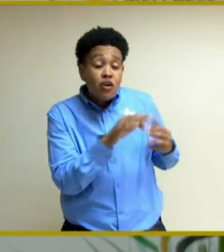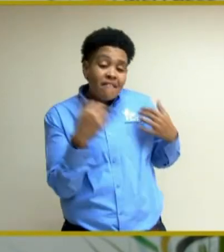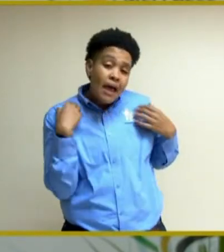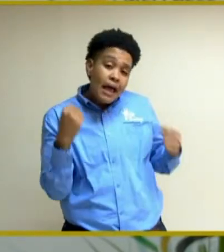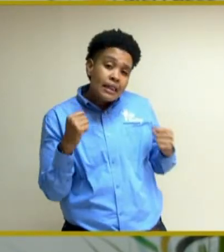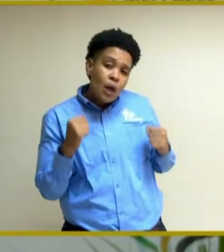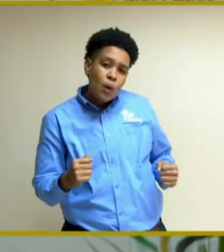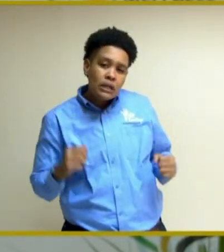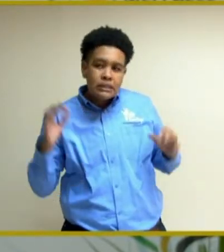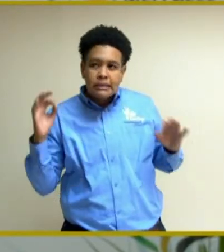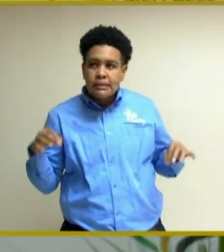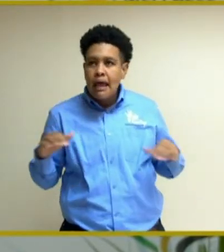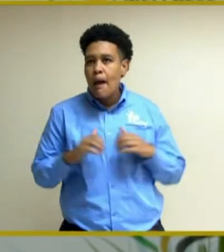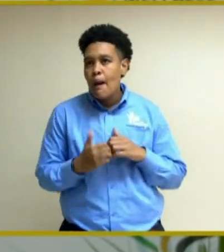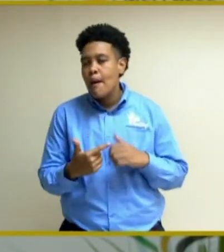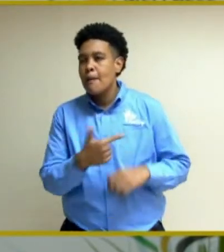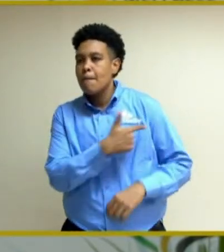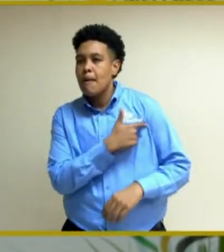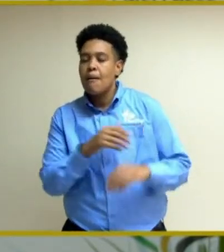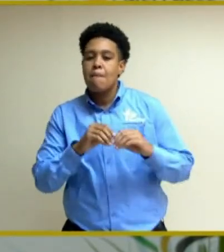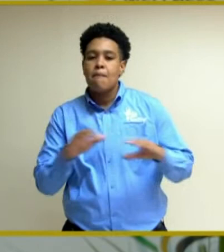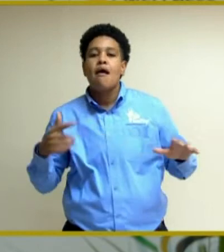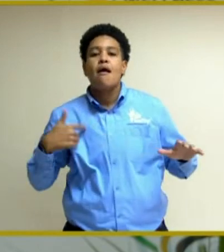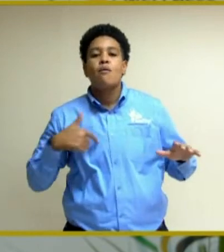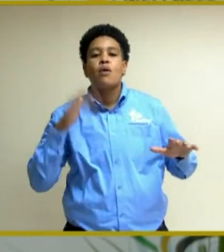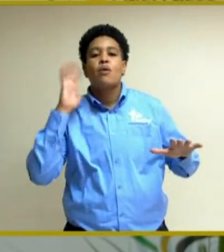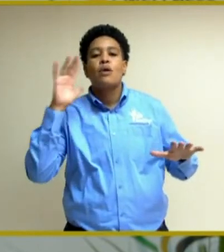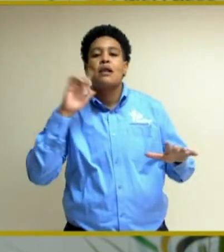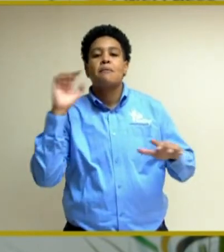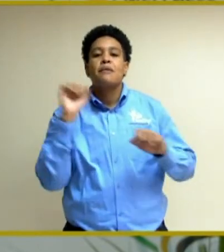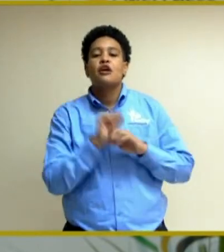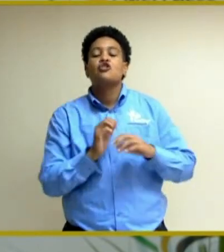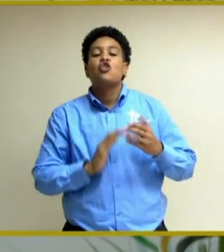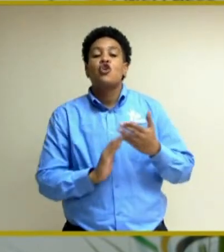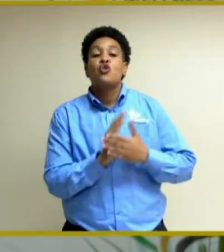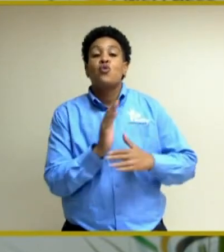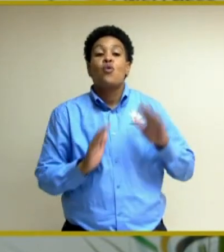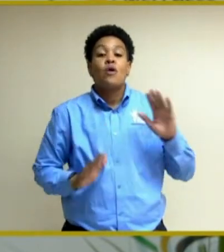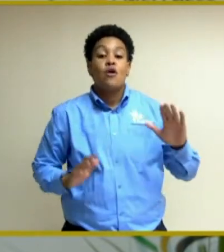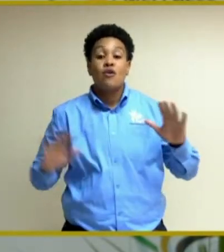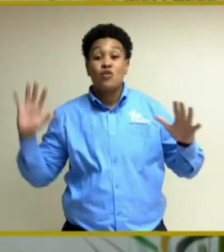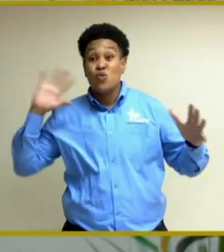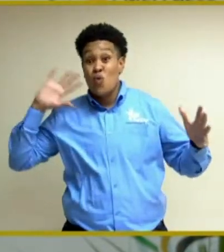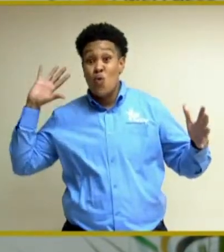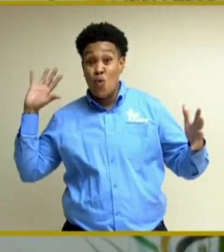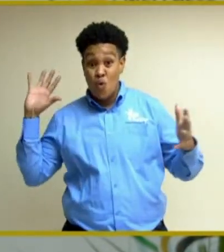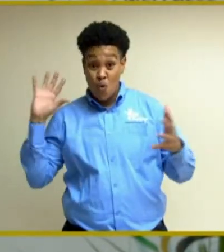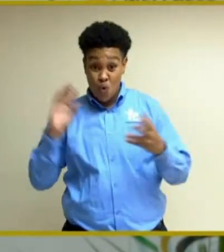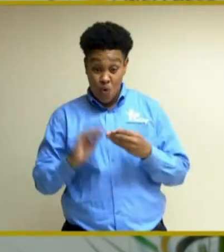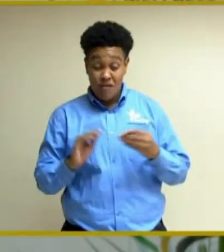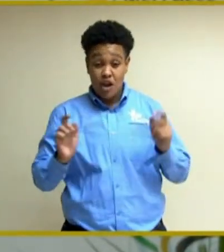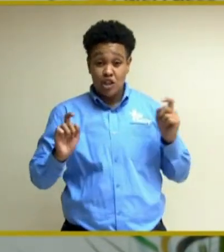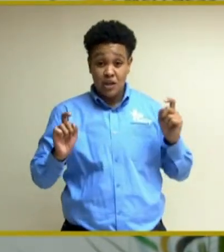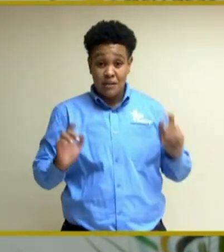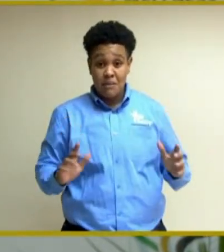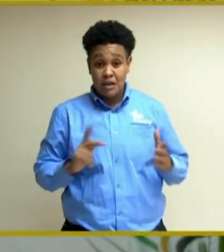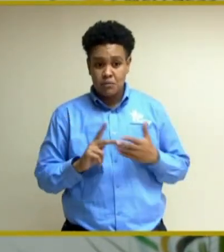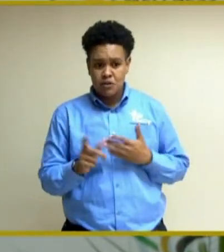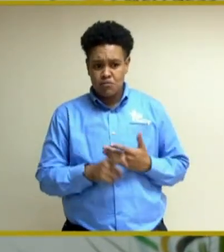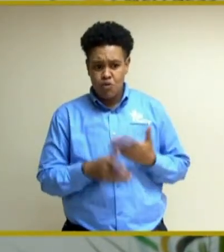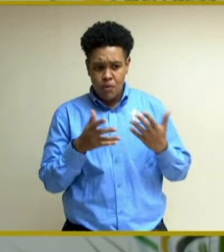Wellness. So we will ensure through the overarching management of the